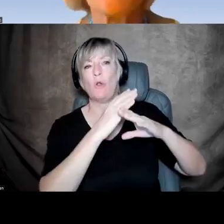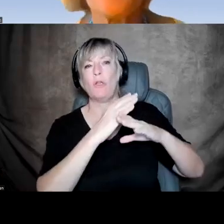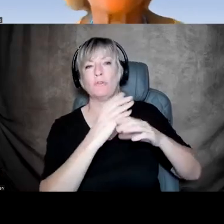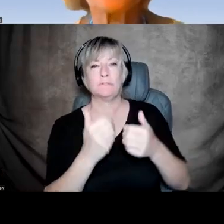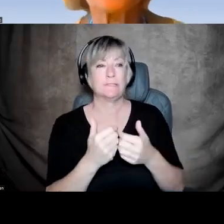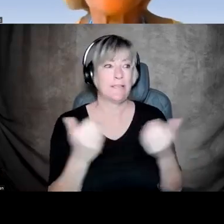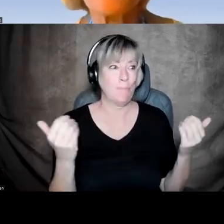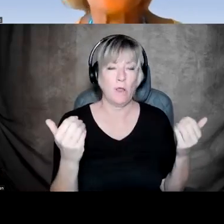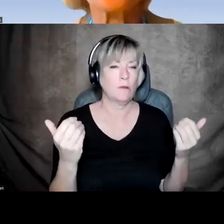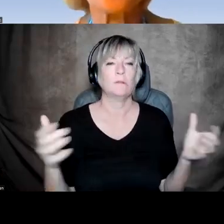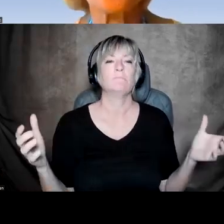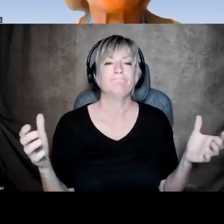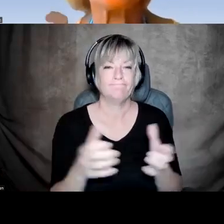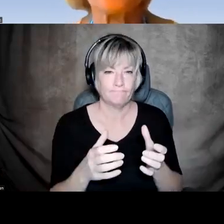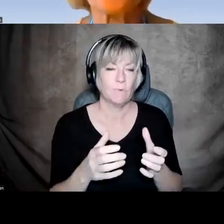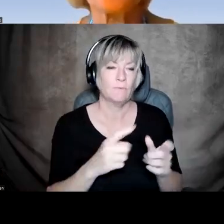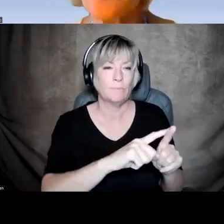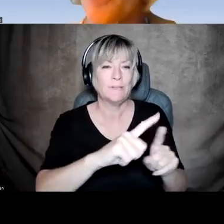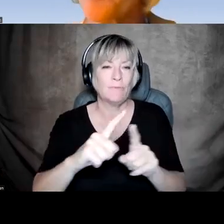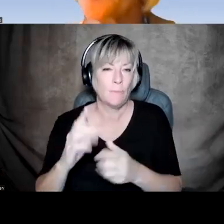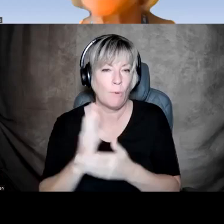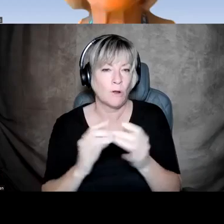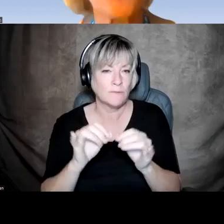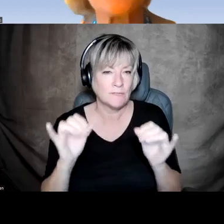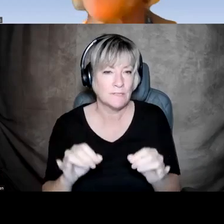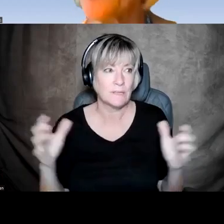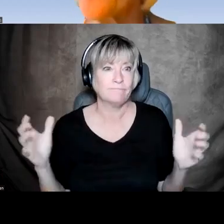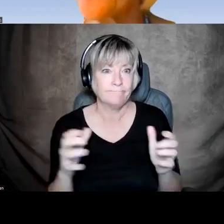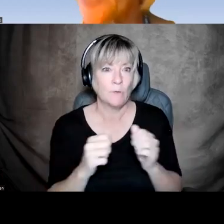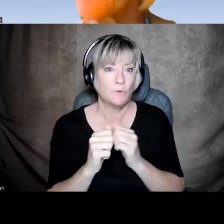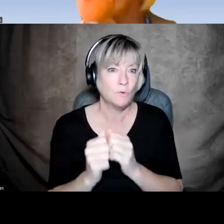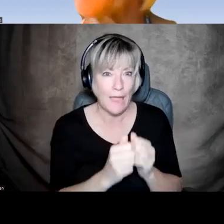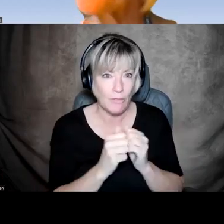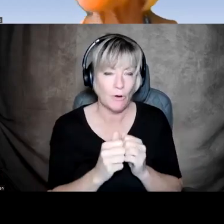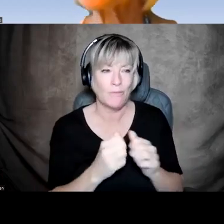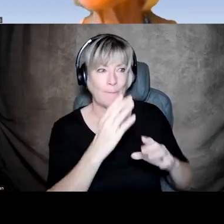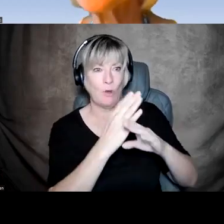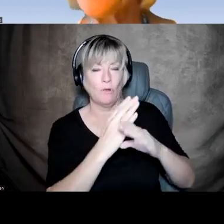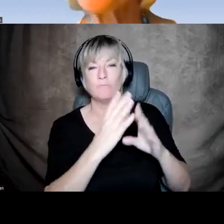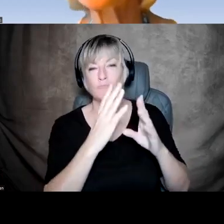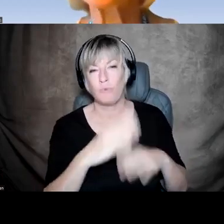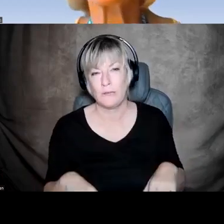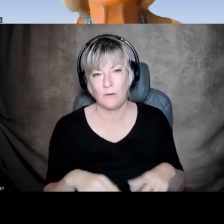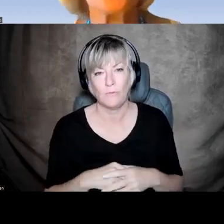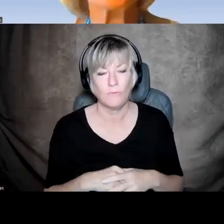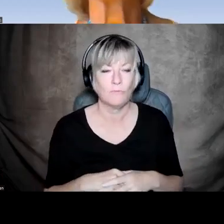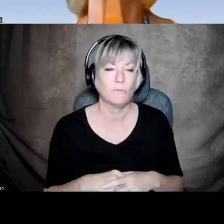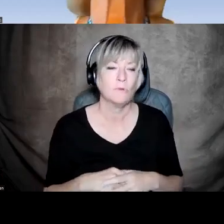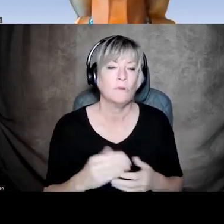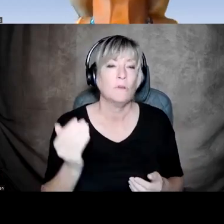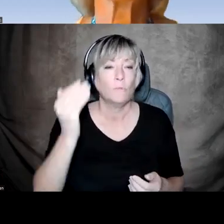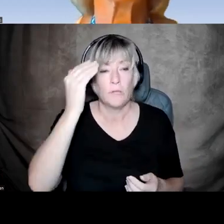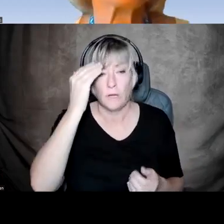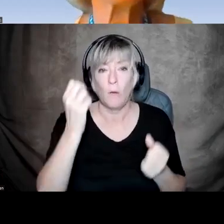table from different parts of the system, and that's when it's an opportunity to break down those silos. We know that